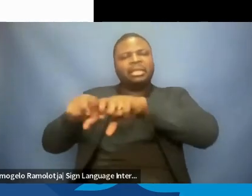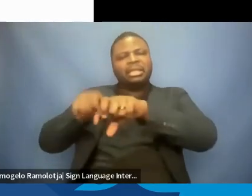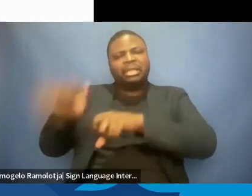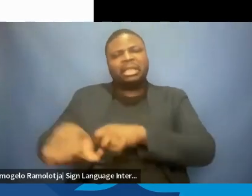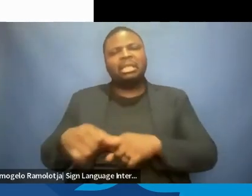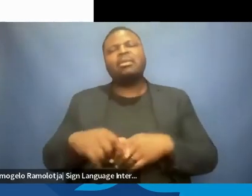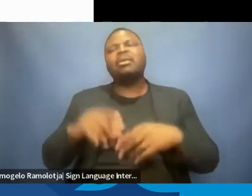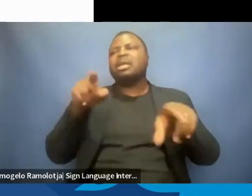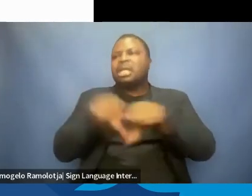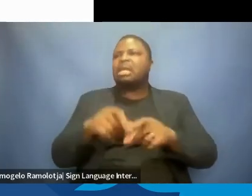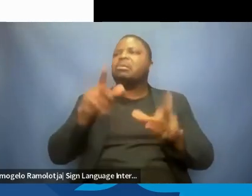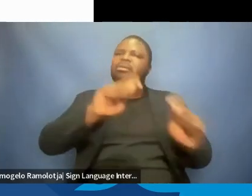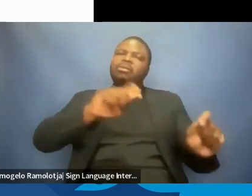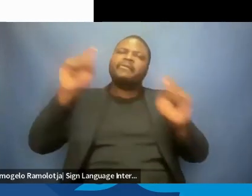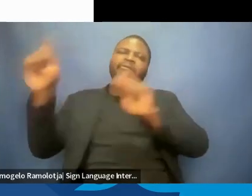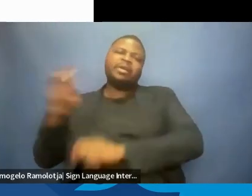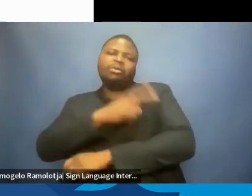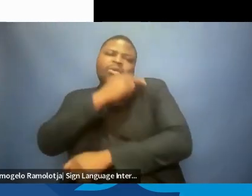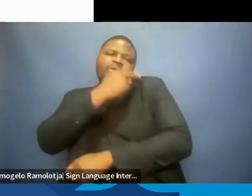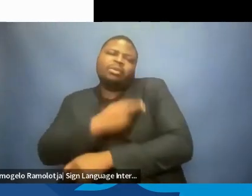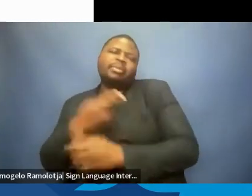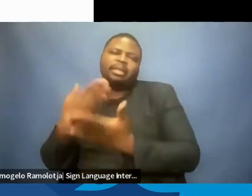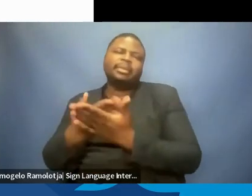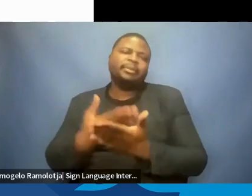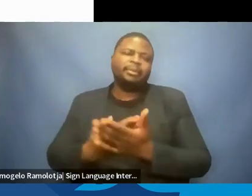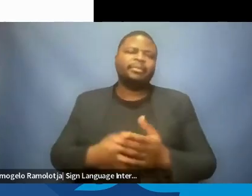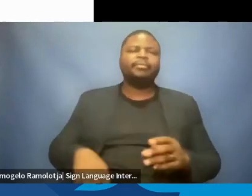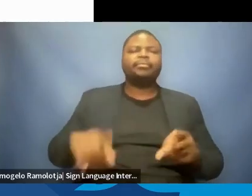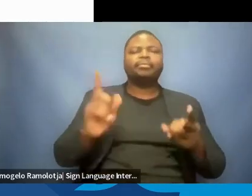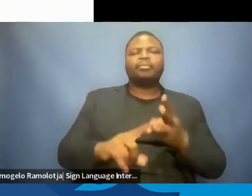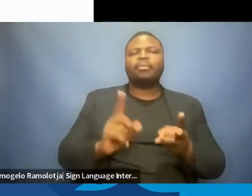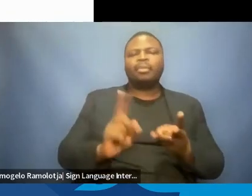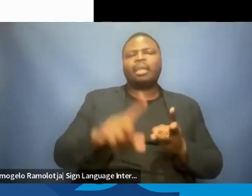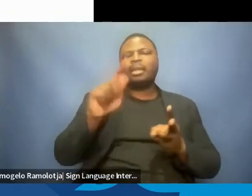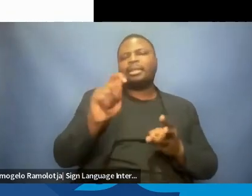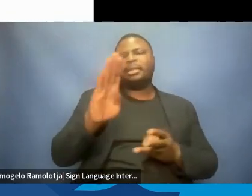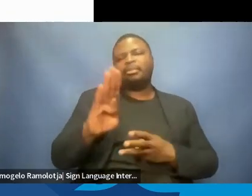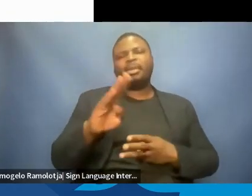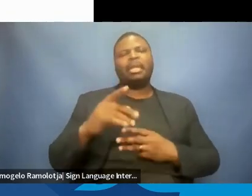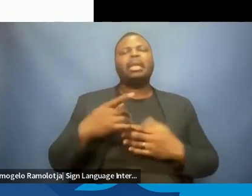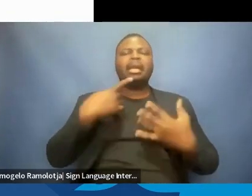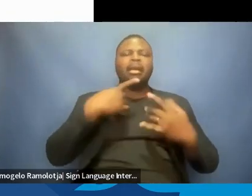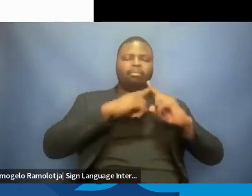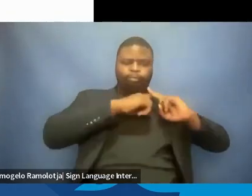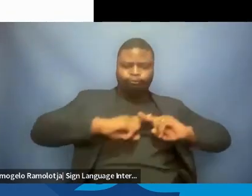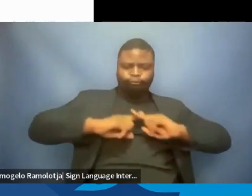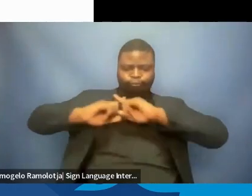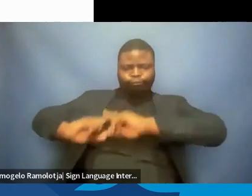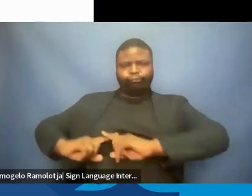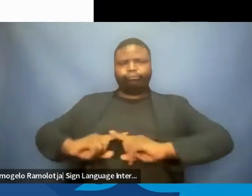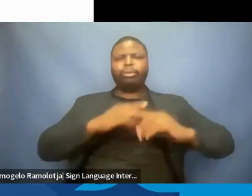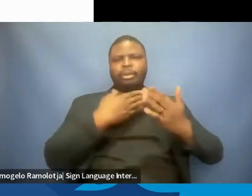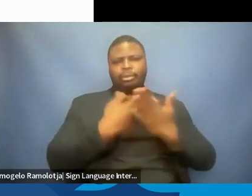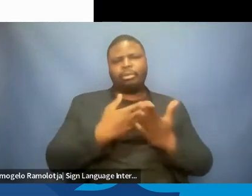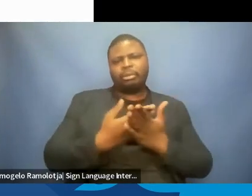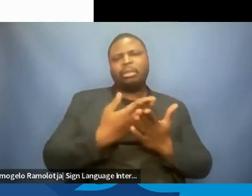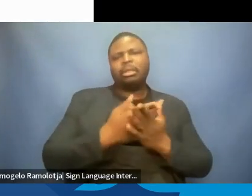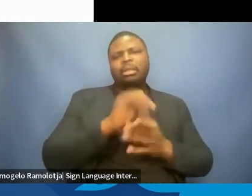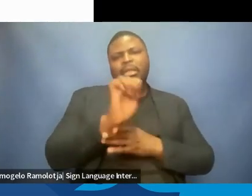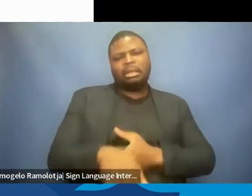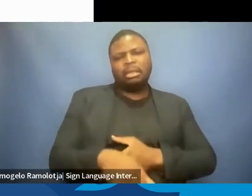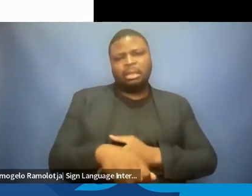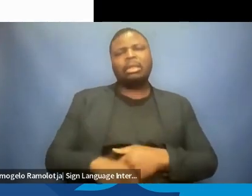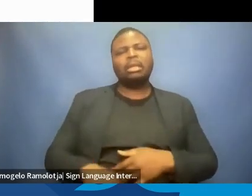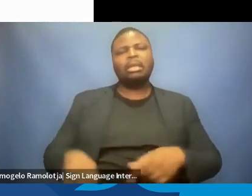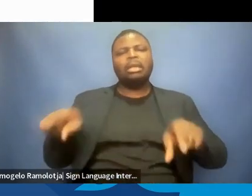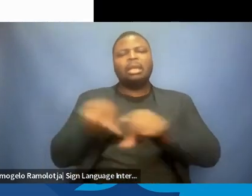mostly in the form of methadone. We also provide a needle syringe service, HIV testing and referral